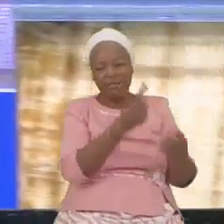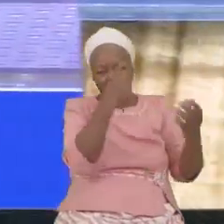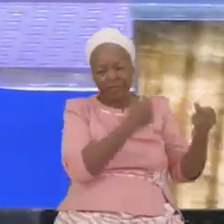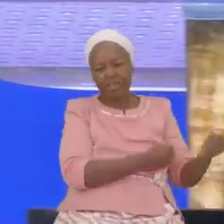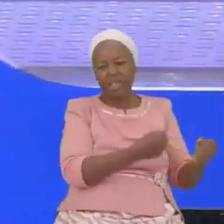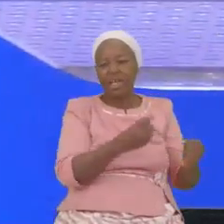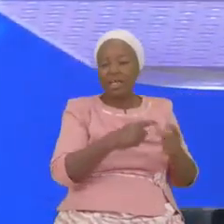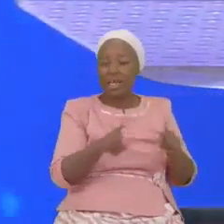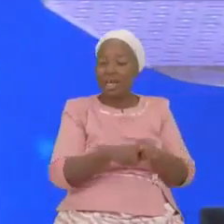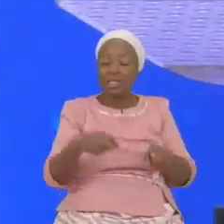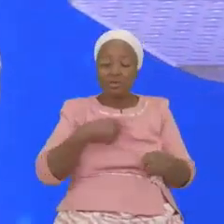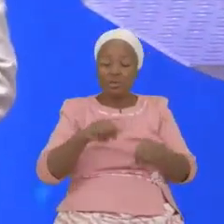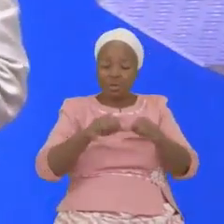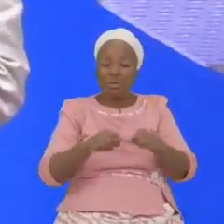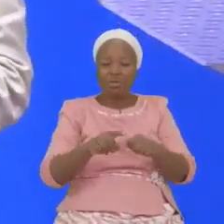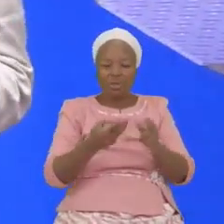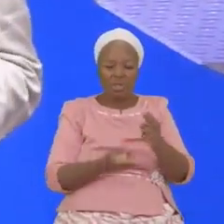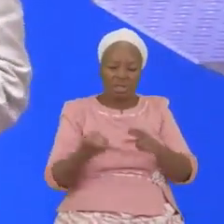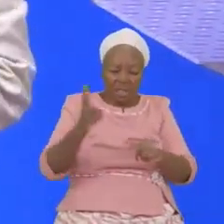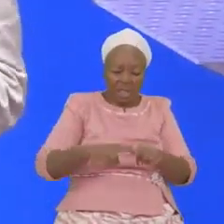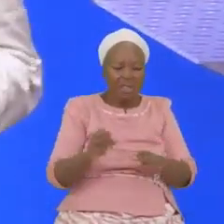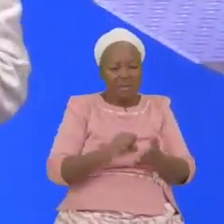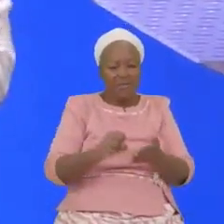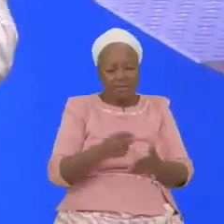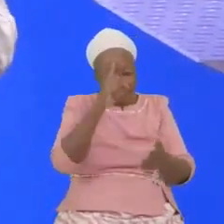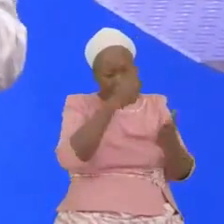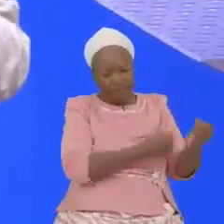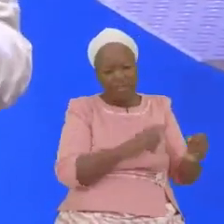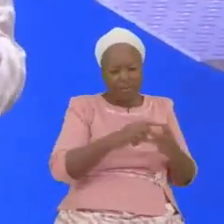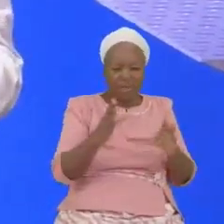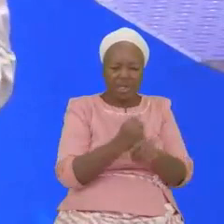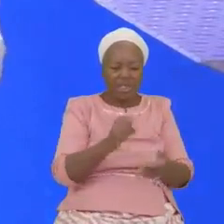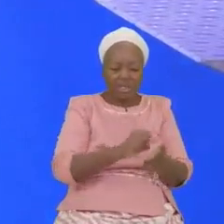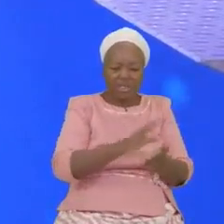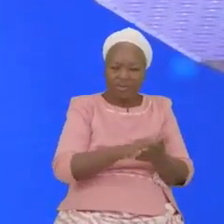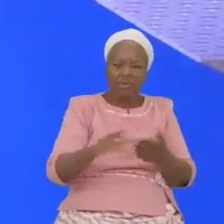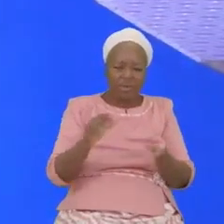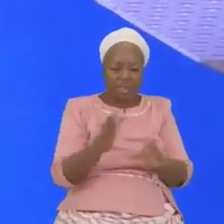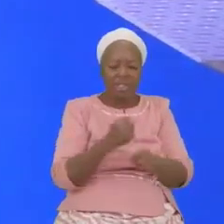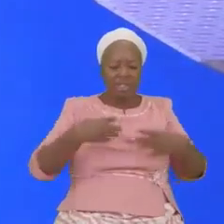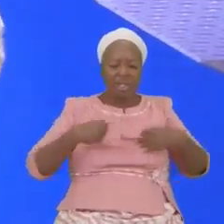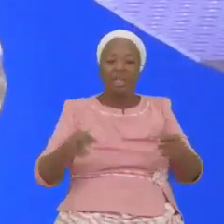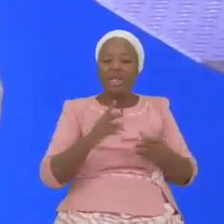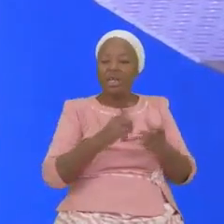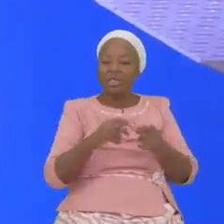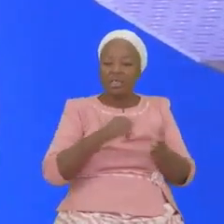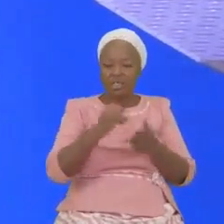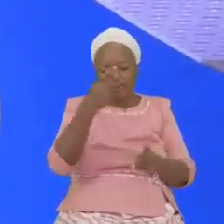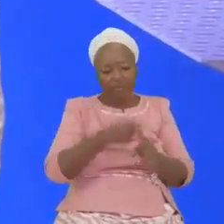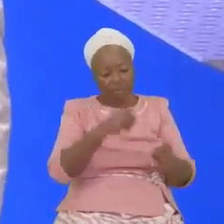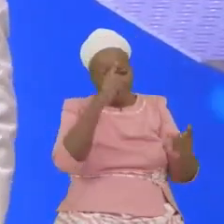increasing faith, we get sanctified, we get healed, we get delivered. It's from faith to faith. The faith